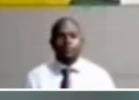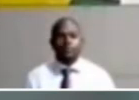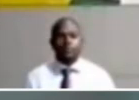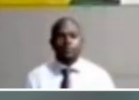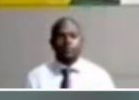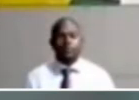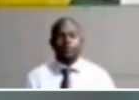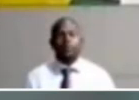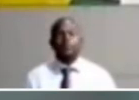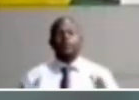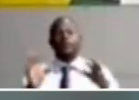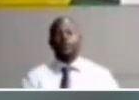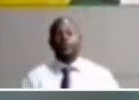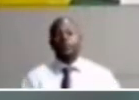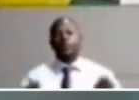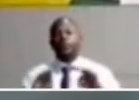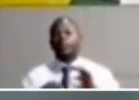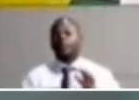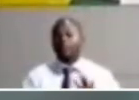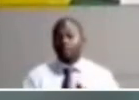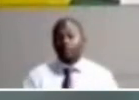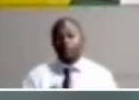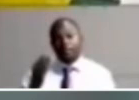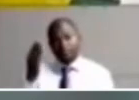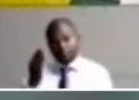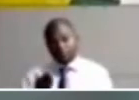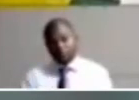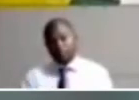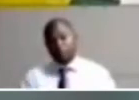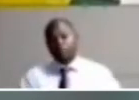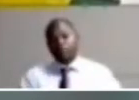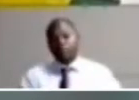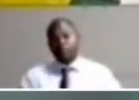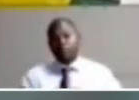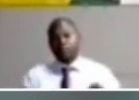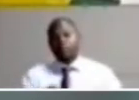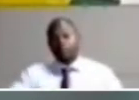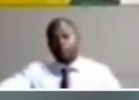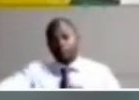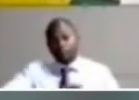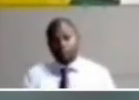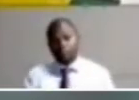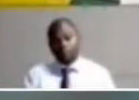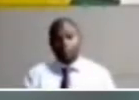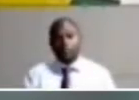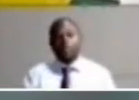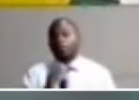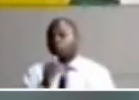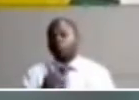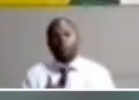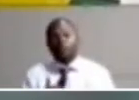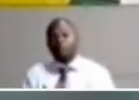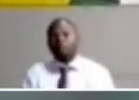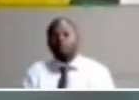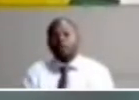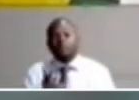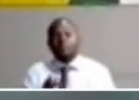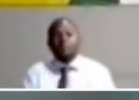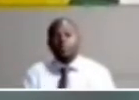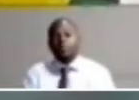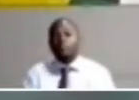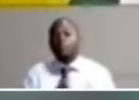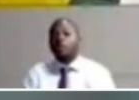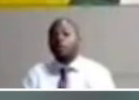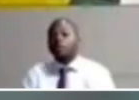the crucial point is the stopping of the epidemic. I do not want us to lose millions of our vulnerable